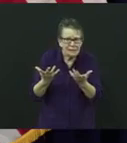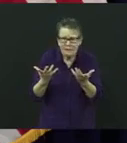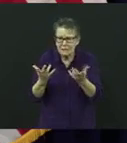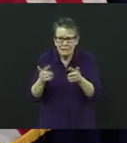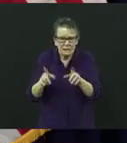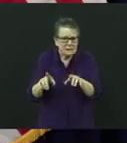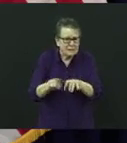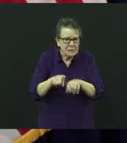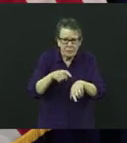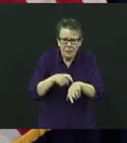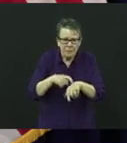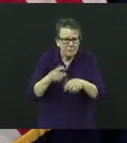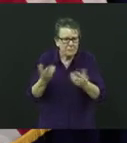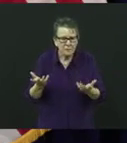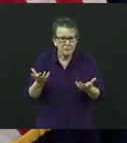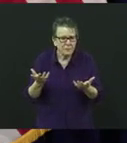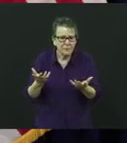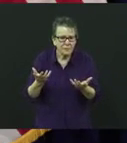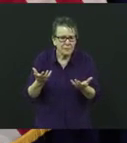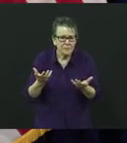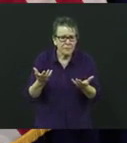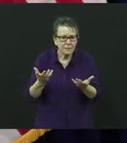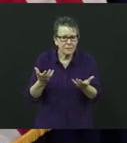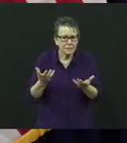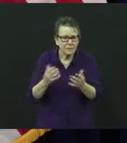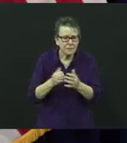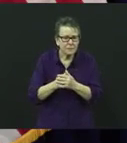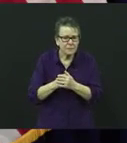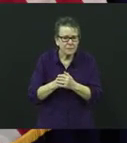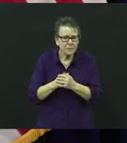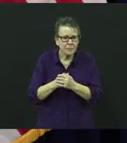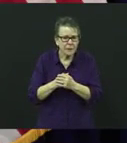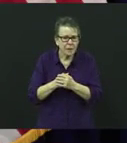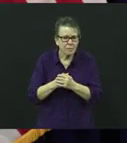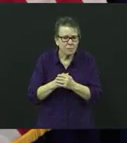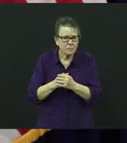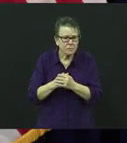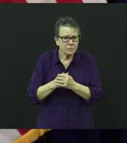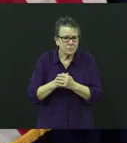inputs on PPE and then a whole series of parallel outputs into a